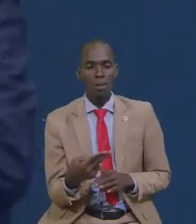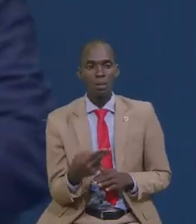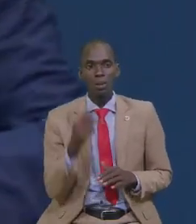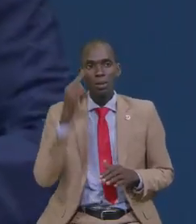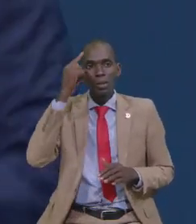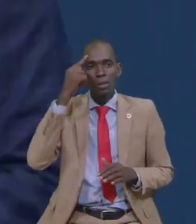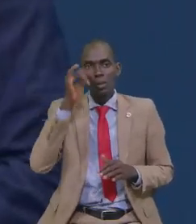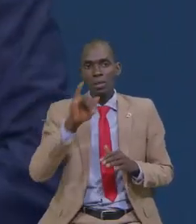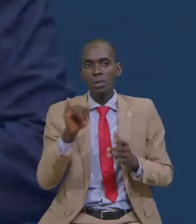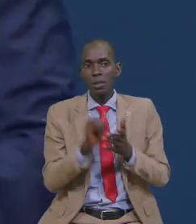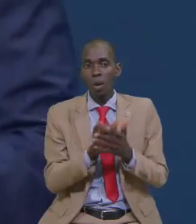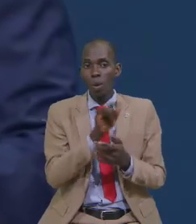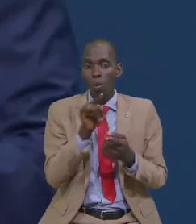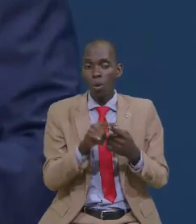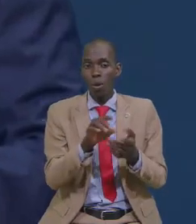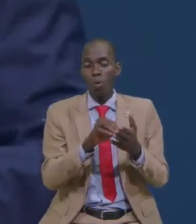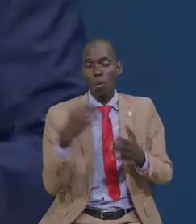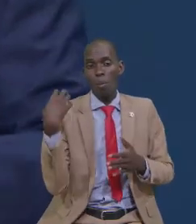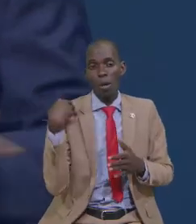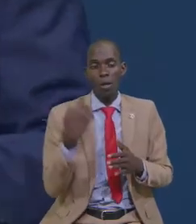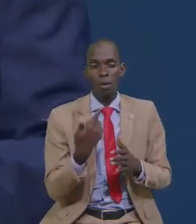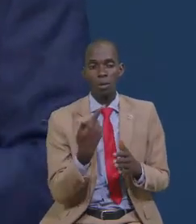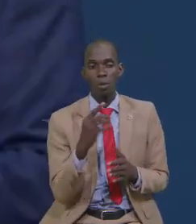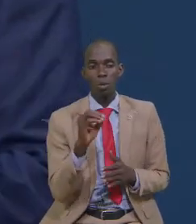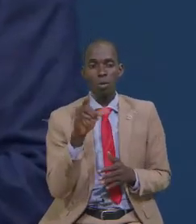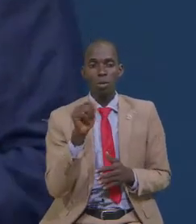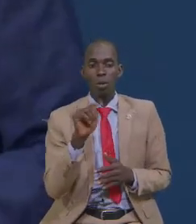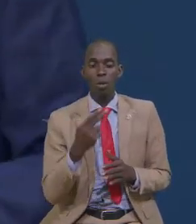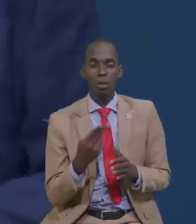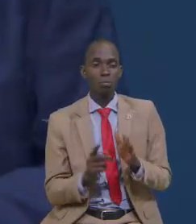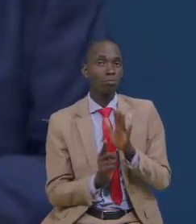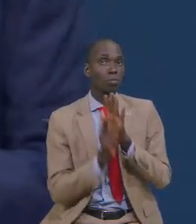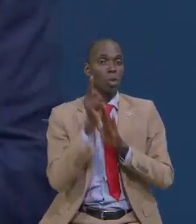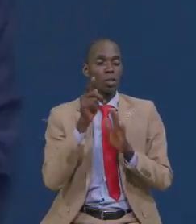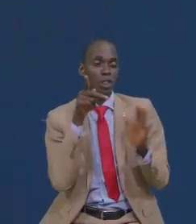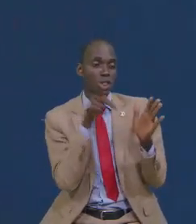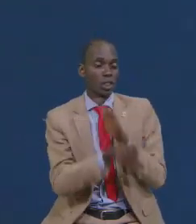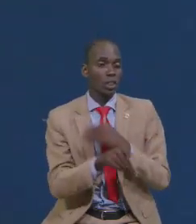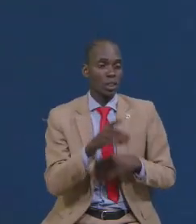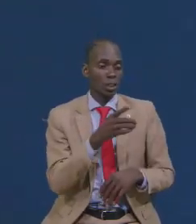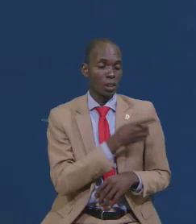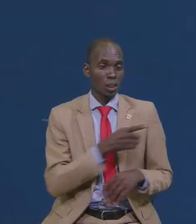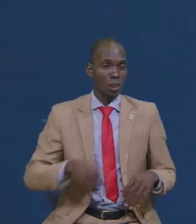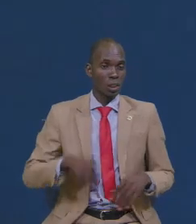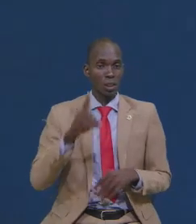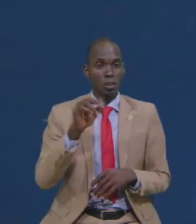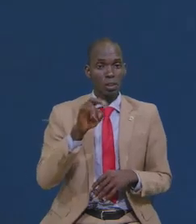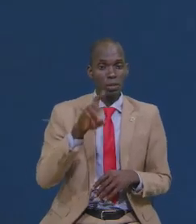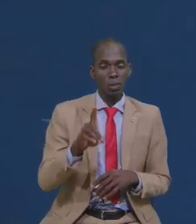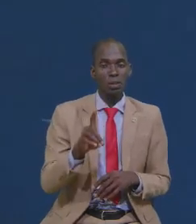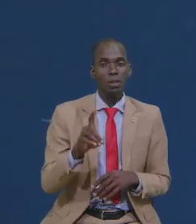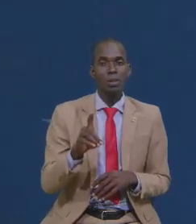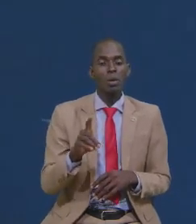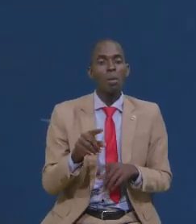we will do havoc to the people of Israel. When David